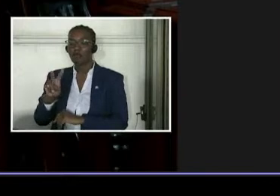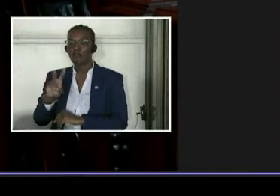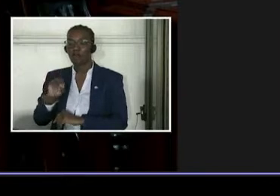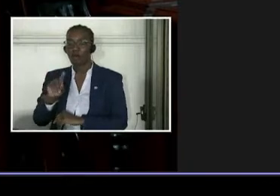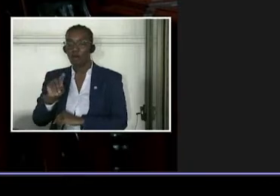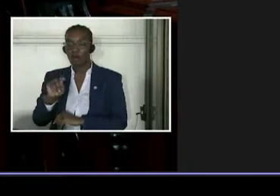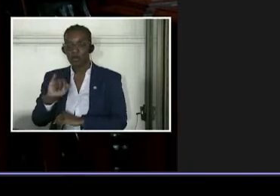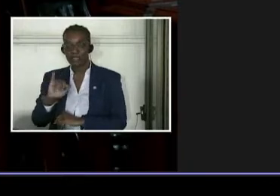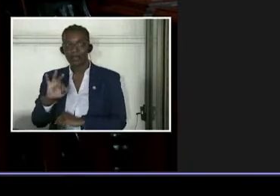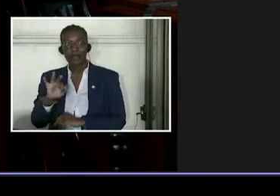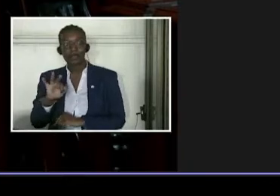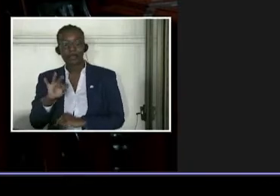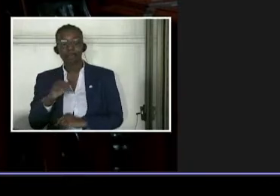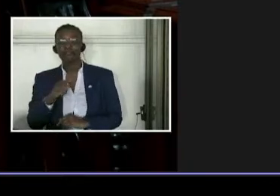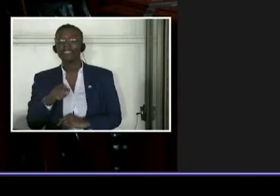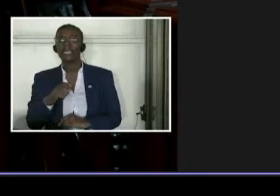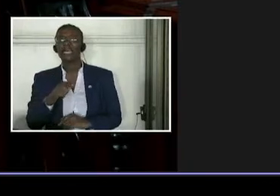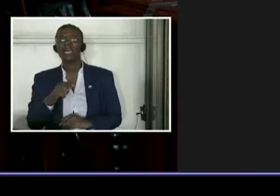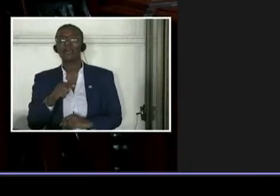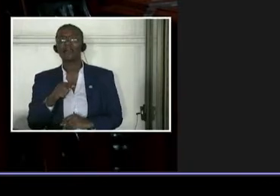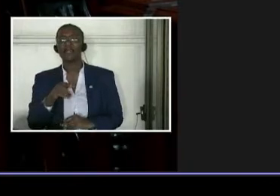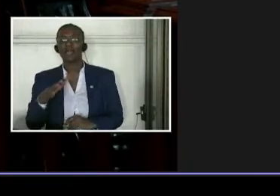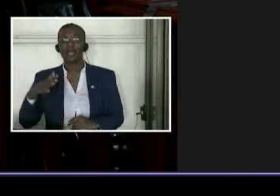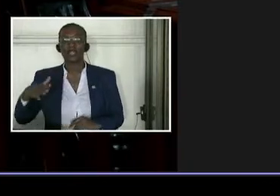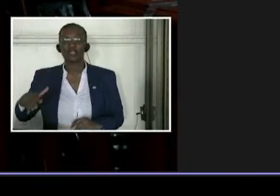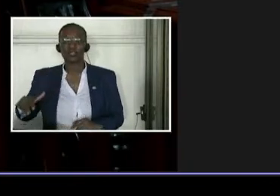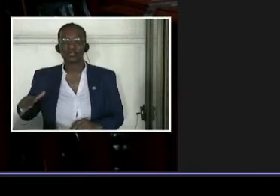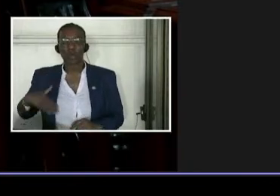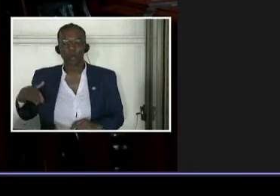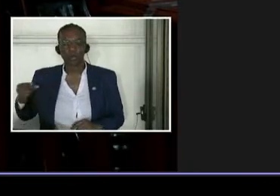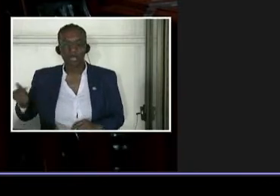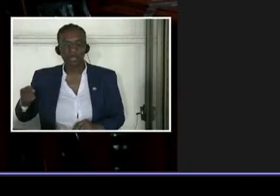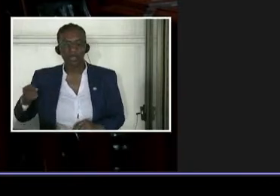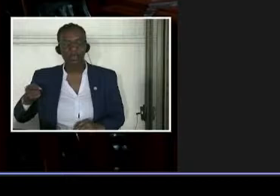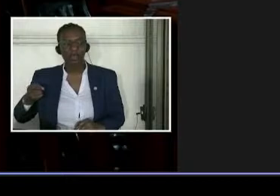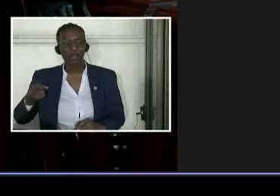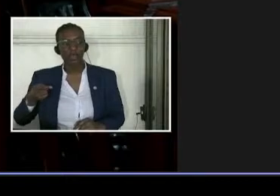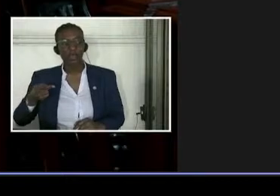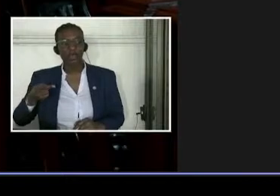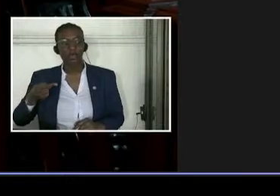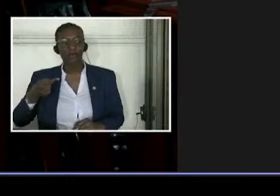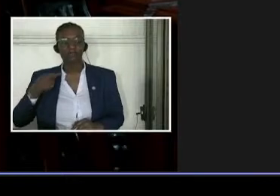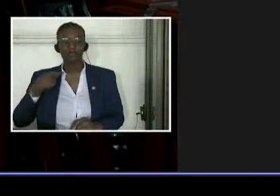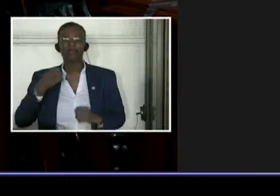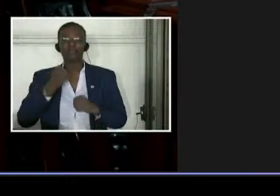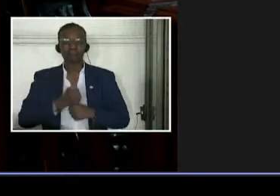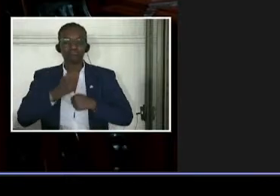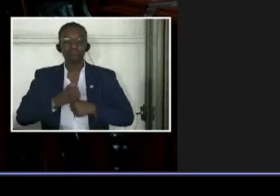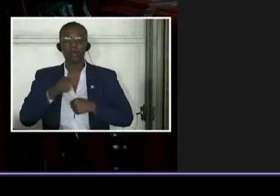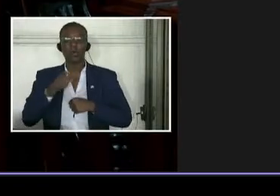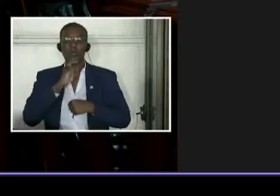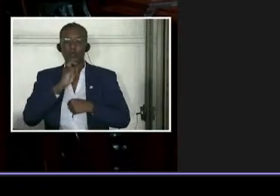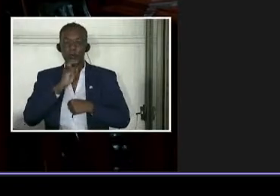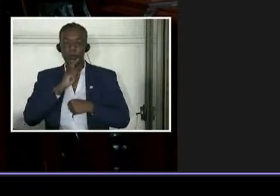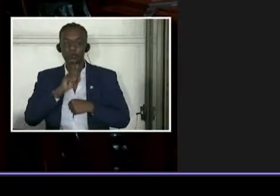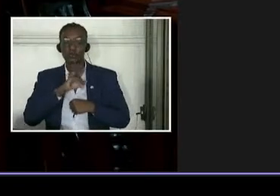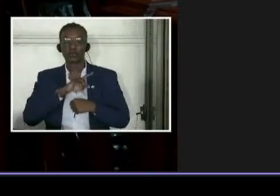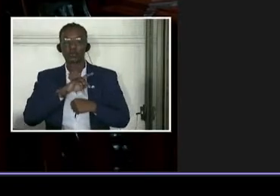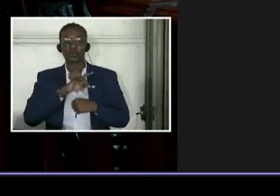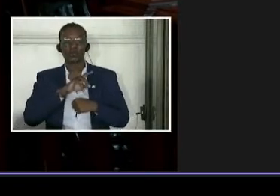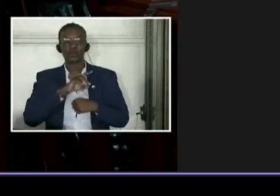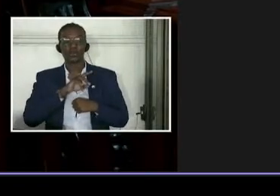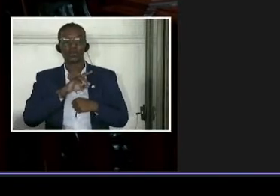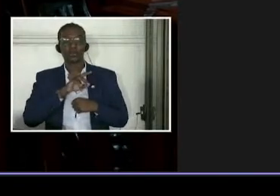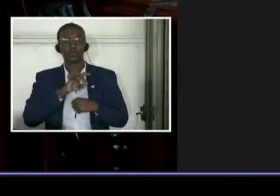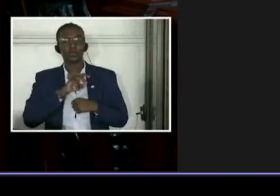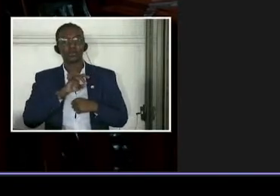a donkey was used to transport building material. Visuals of that work were broadcast all over the country on SABC 1